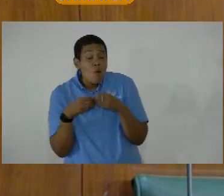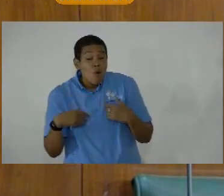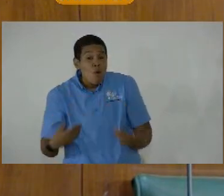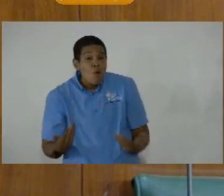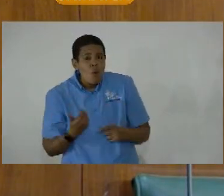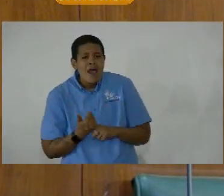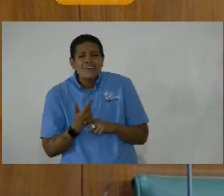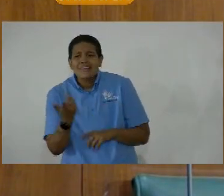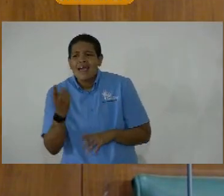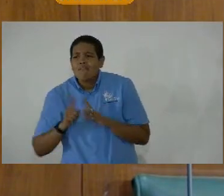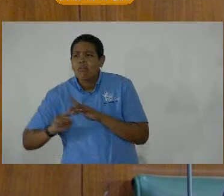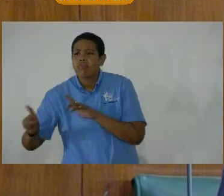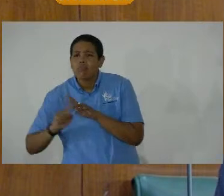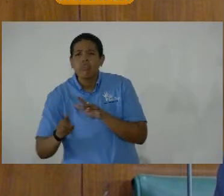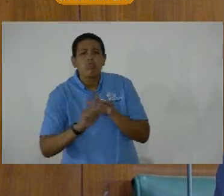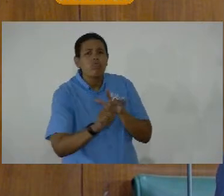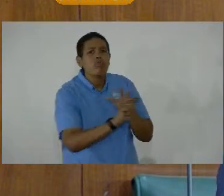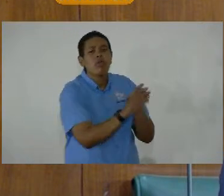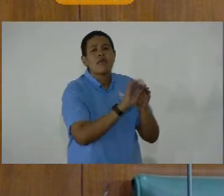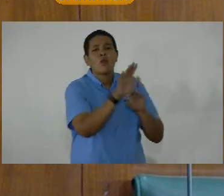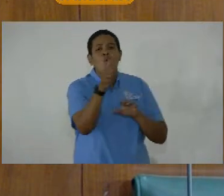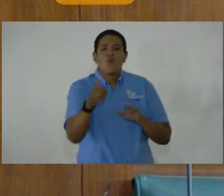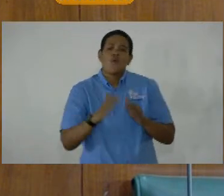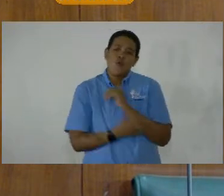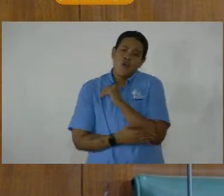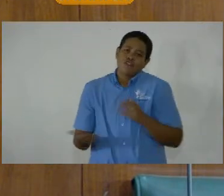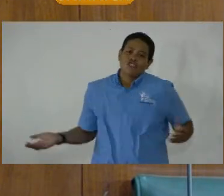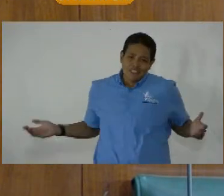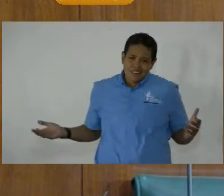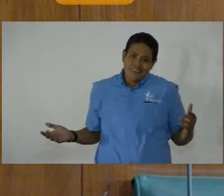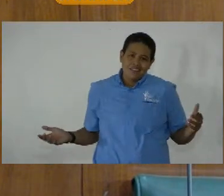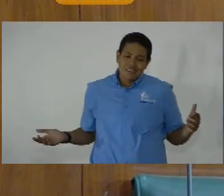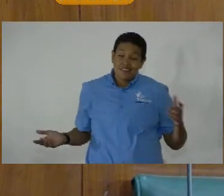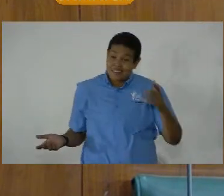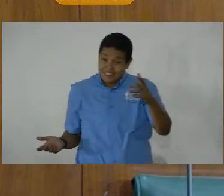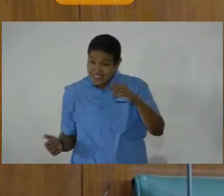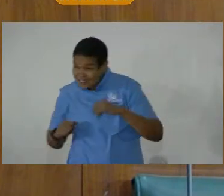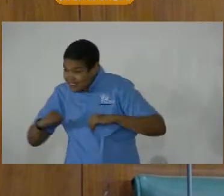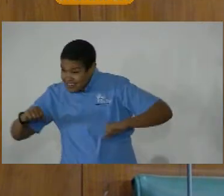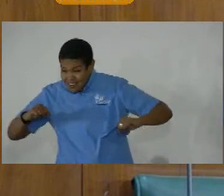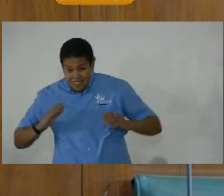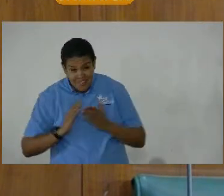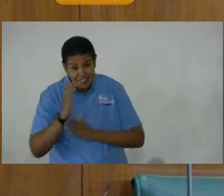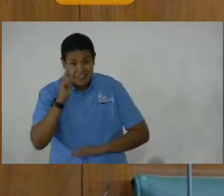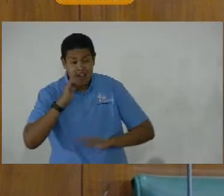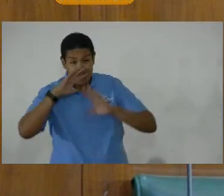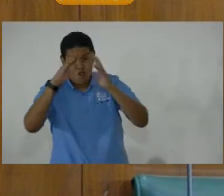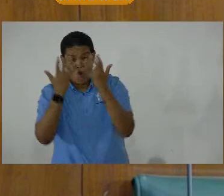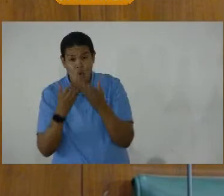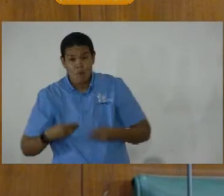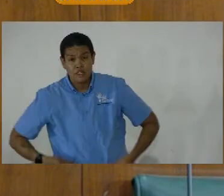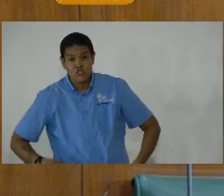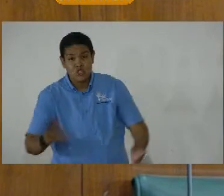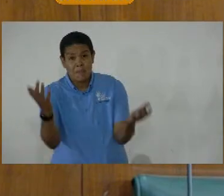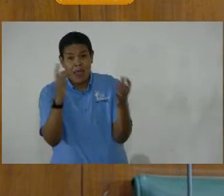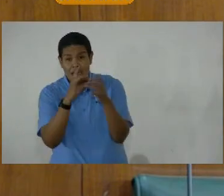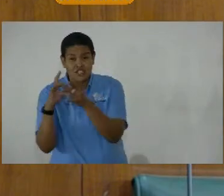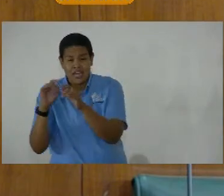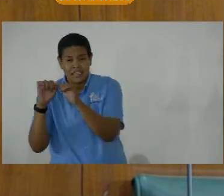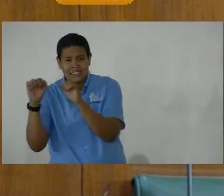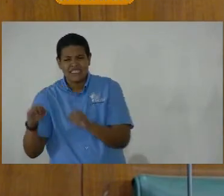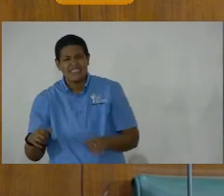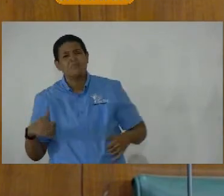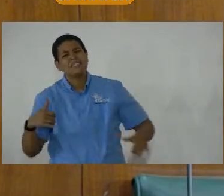are refugees in their own country. The resilience of the global supply chain system